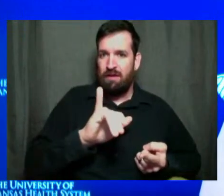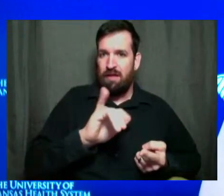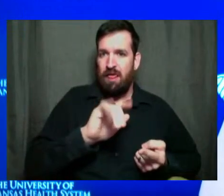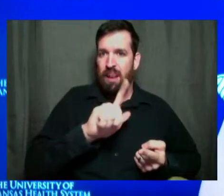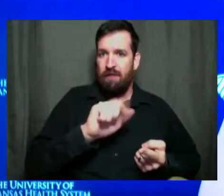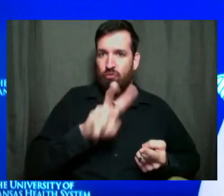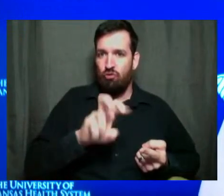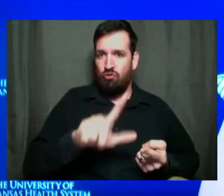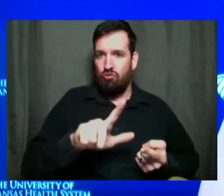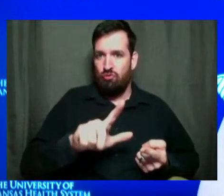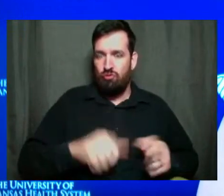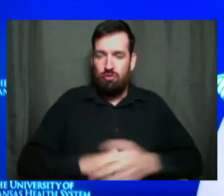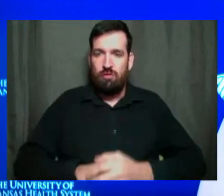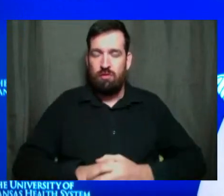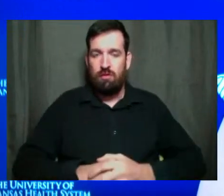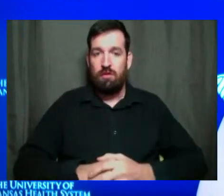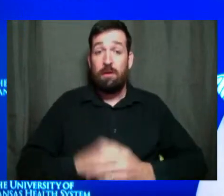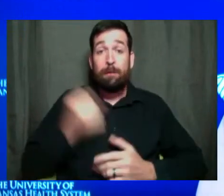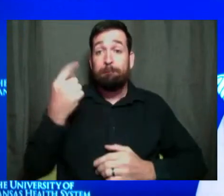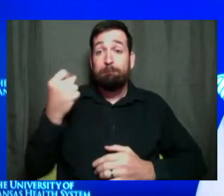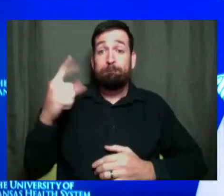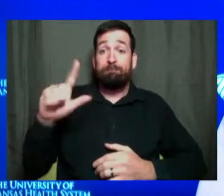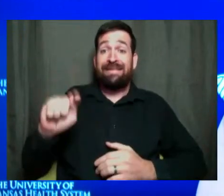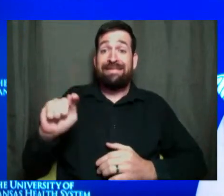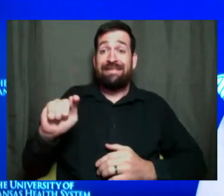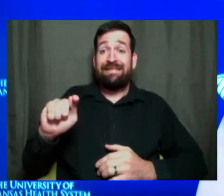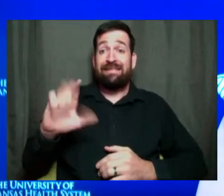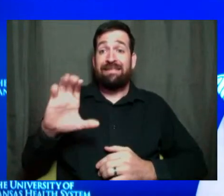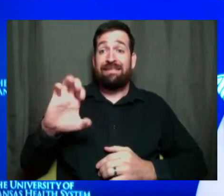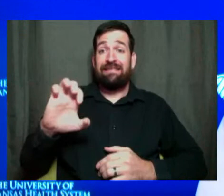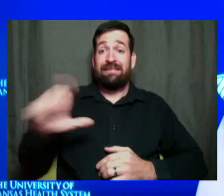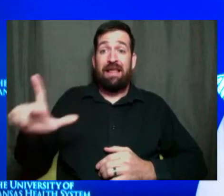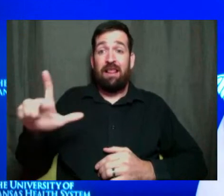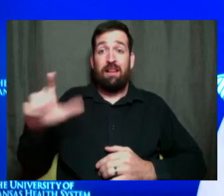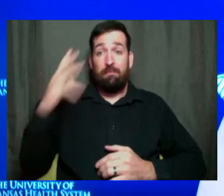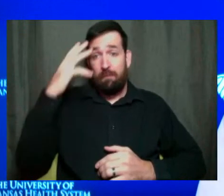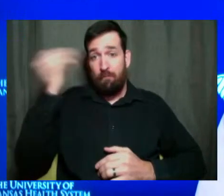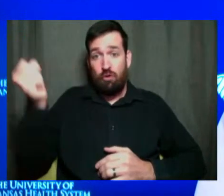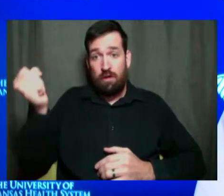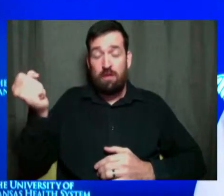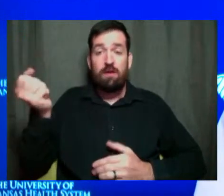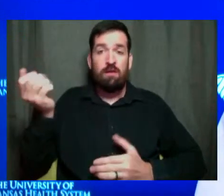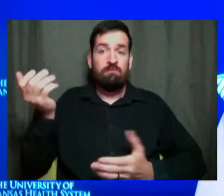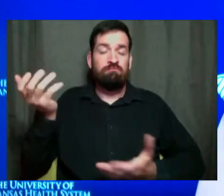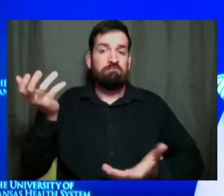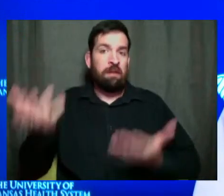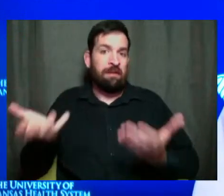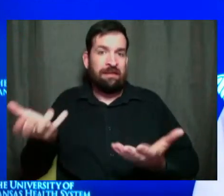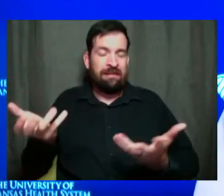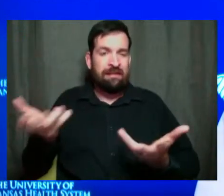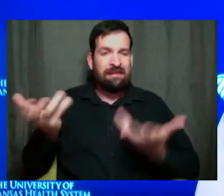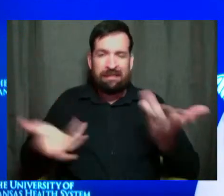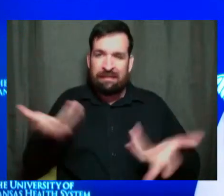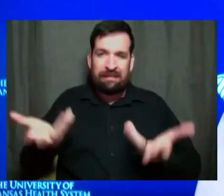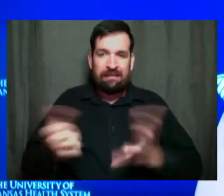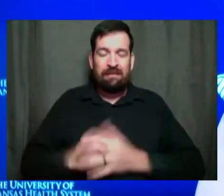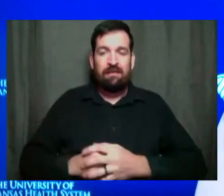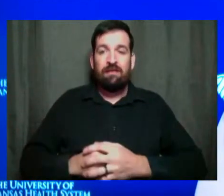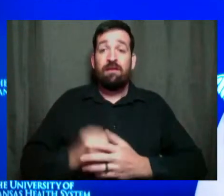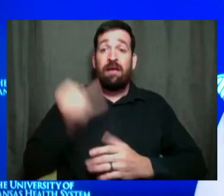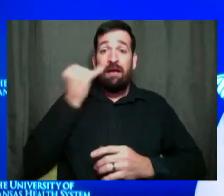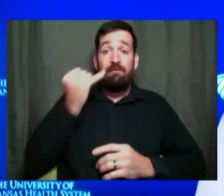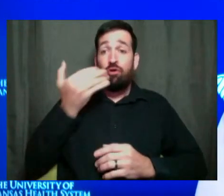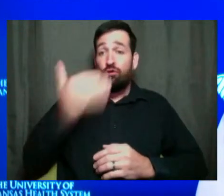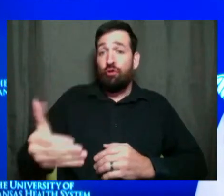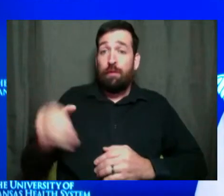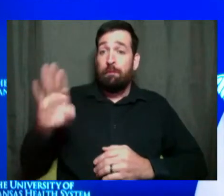we think that with the T-cell memory, the vaccines still may be beneficial. Now, that's if you have good B cell and T cell